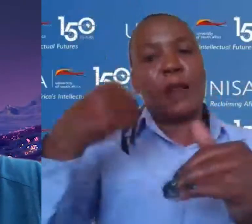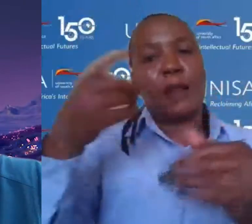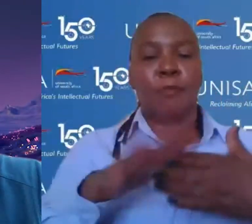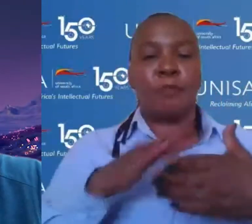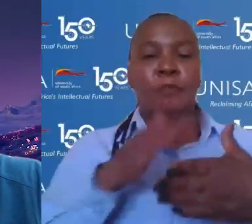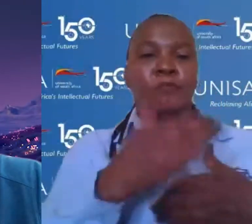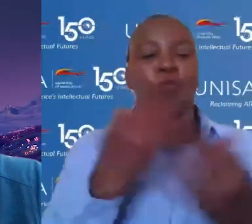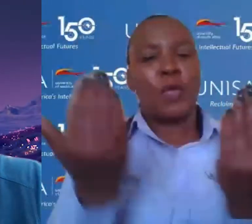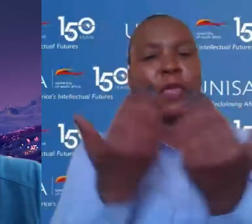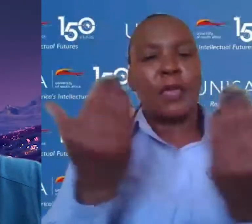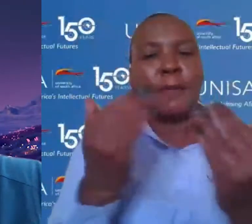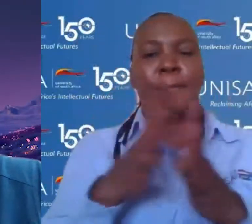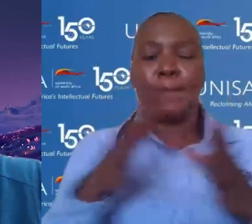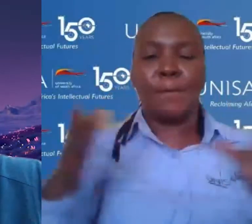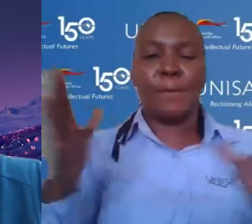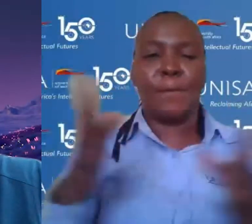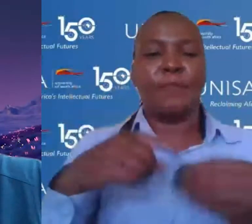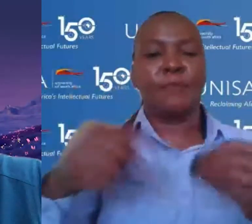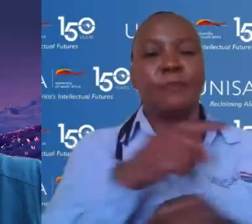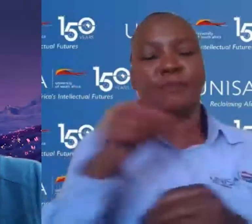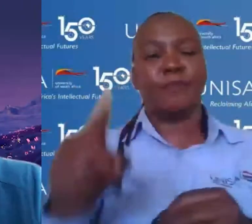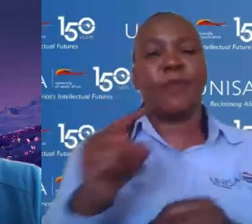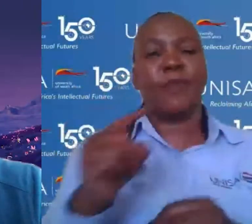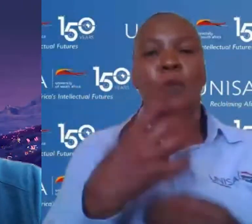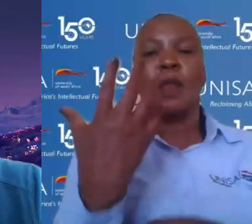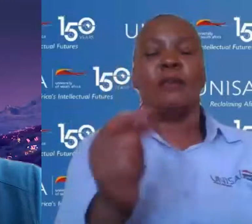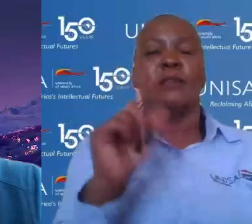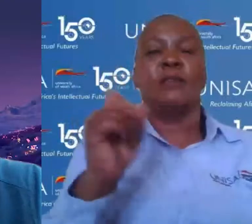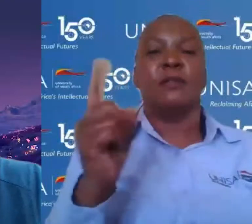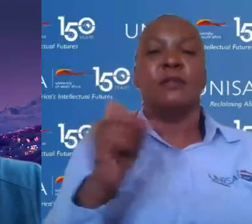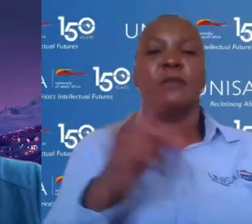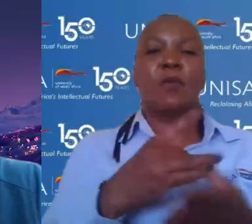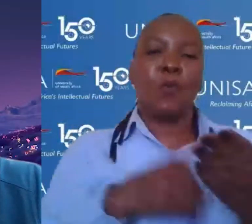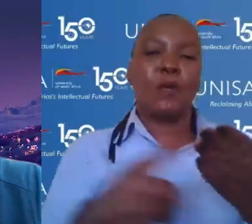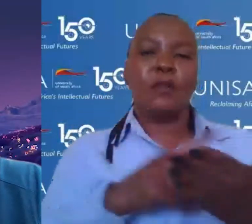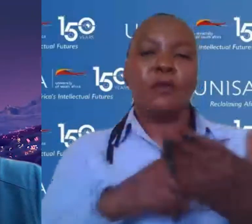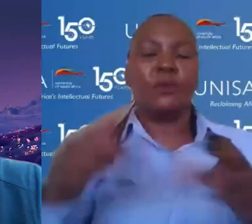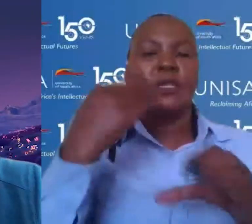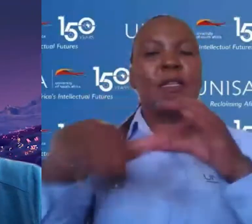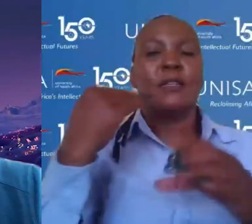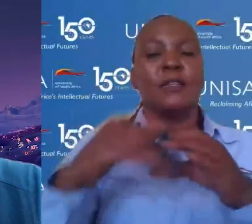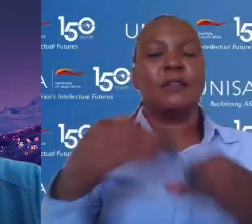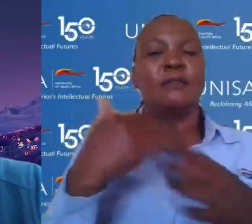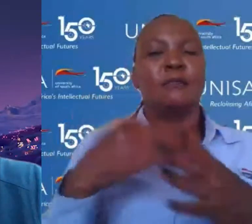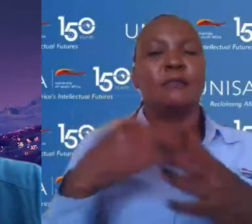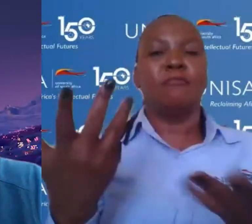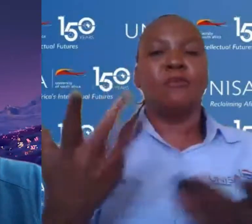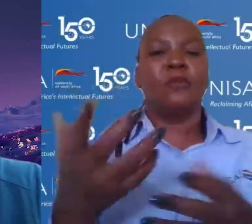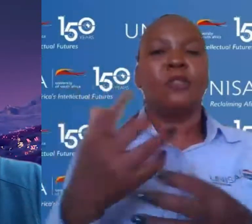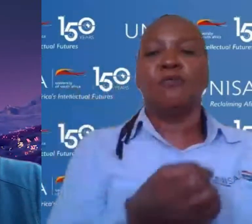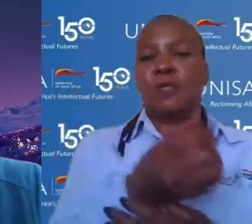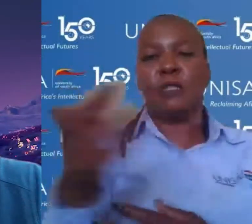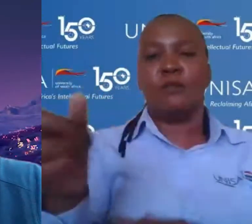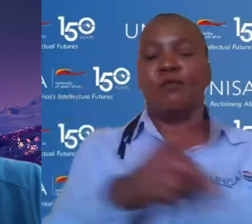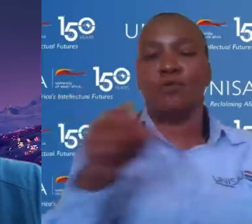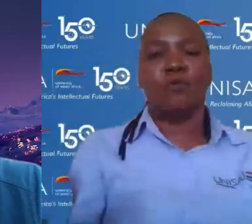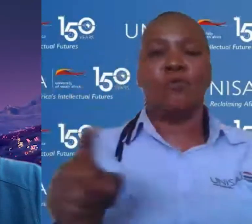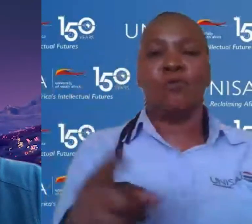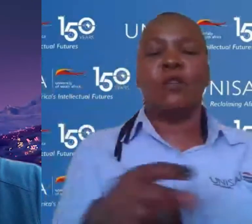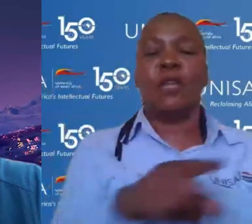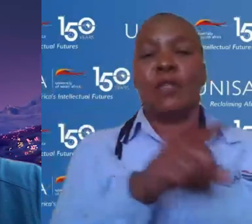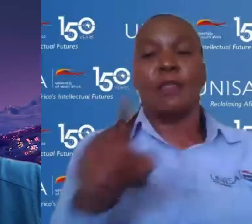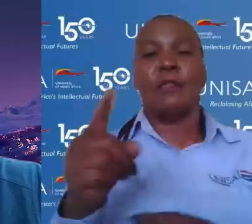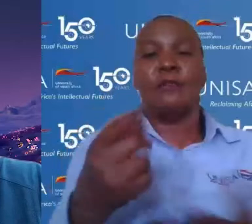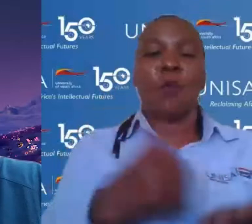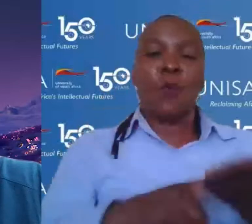much, we will have weekly emails that we will be sending to you. And in those weekly emails,